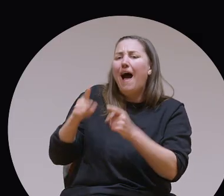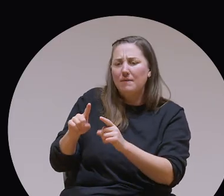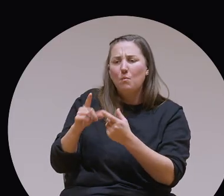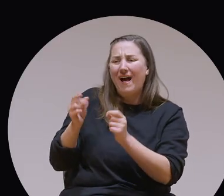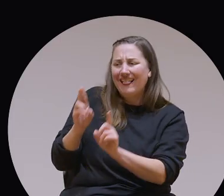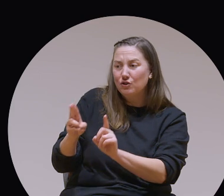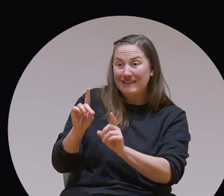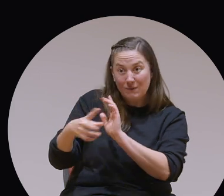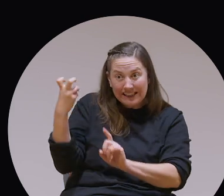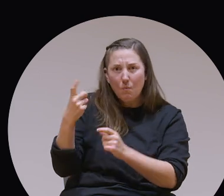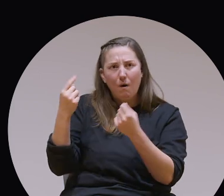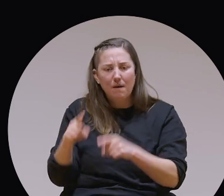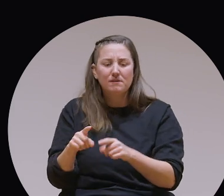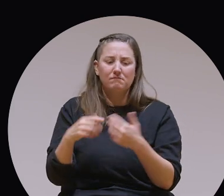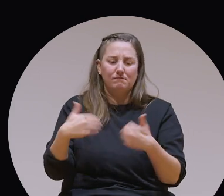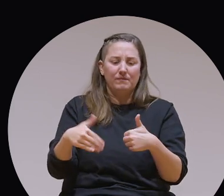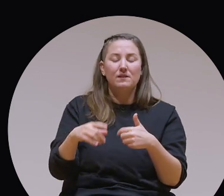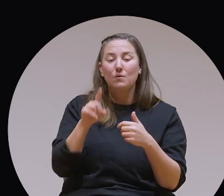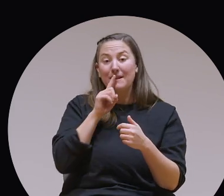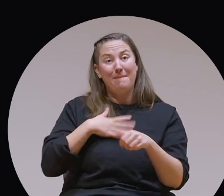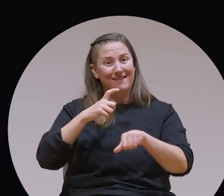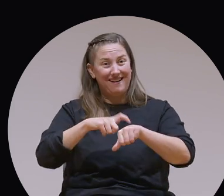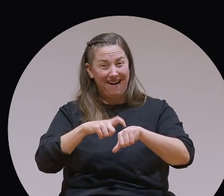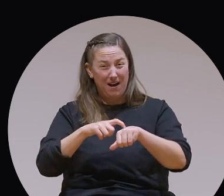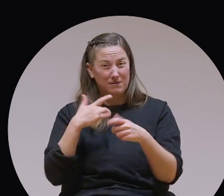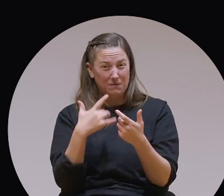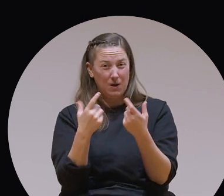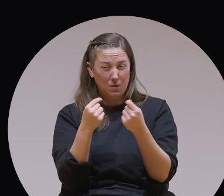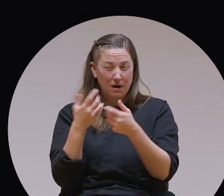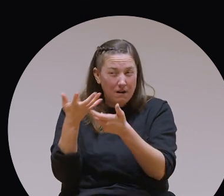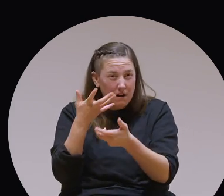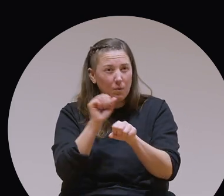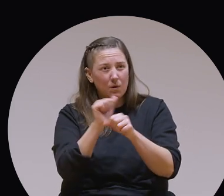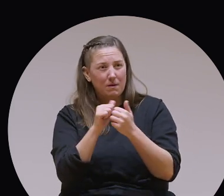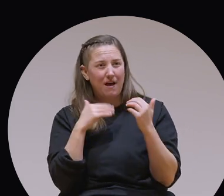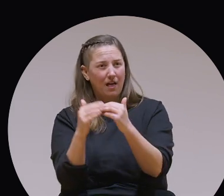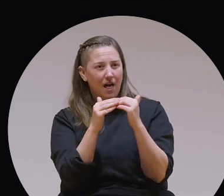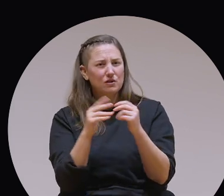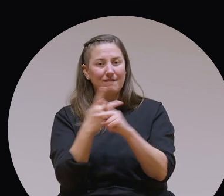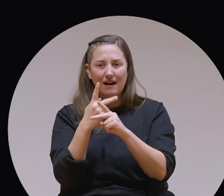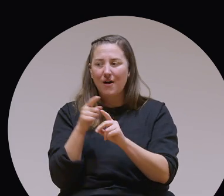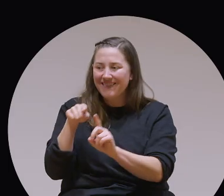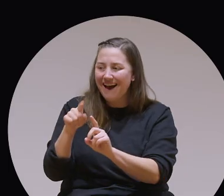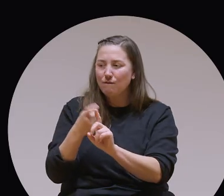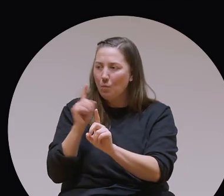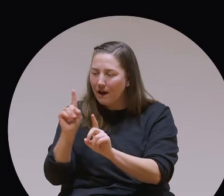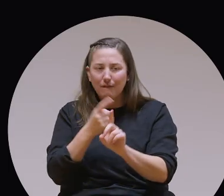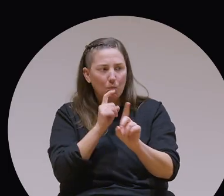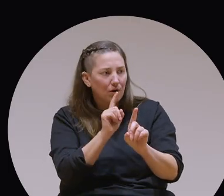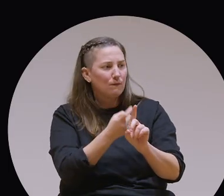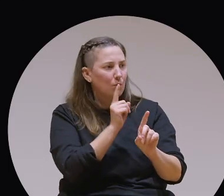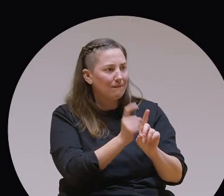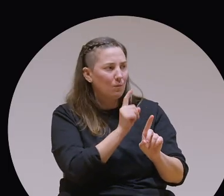concerned. So I spent a great deal of time working with my colleagues trying to find out where things came from. And this